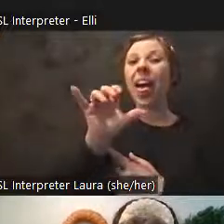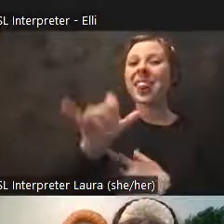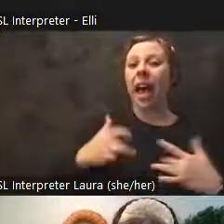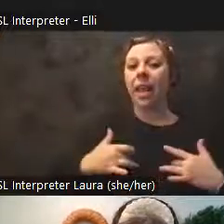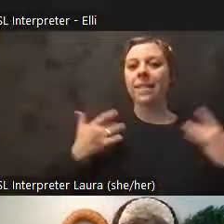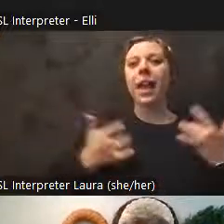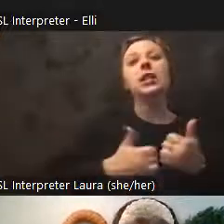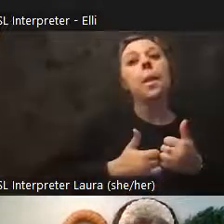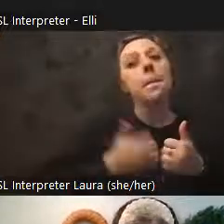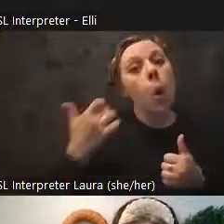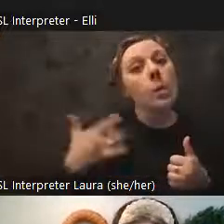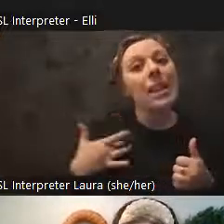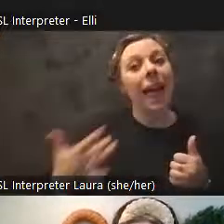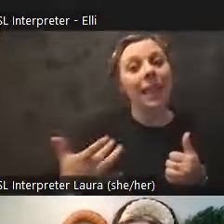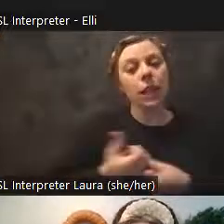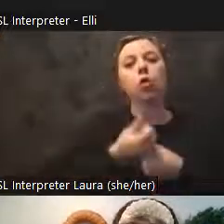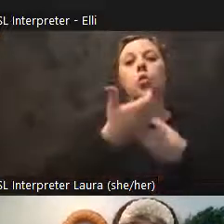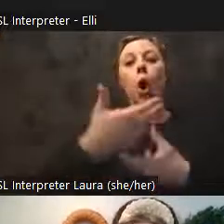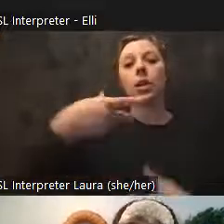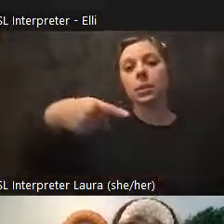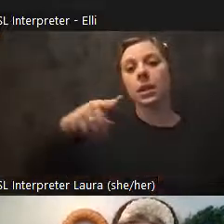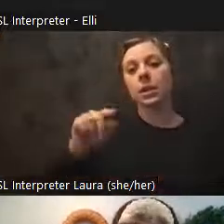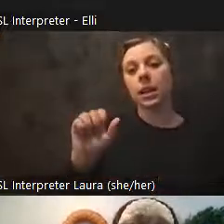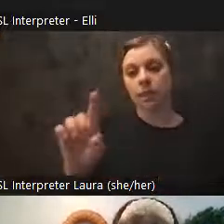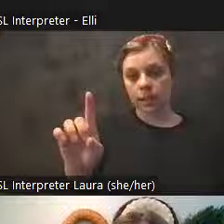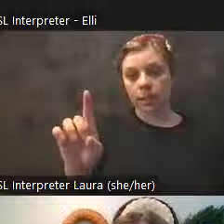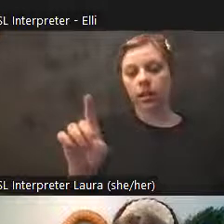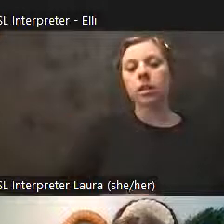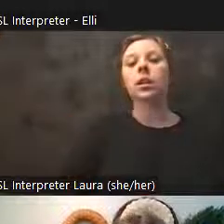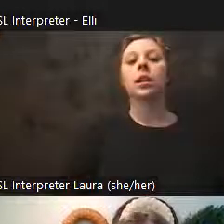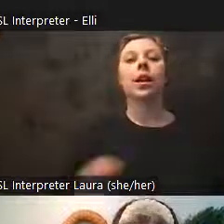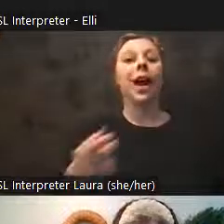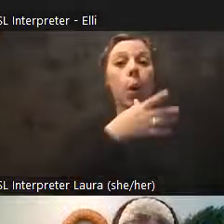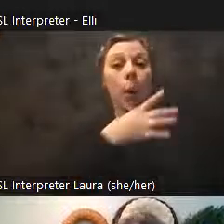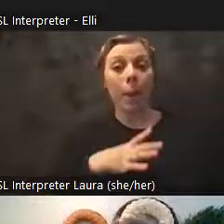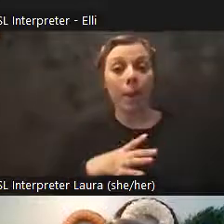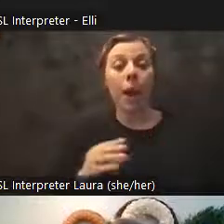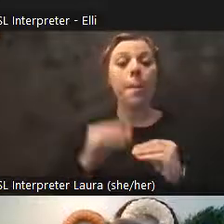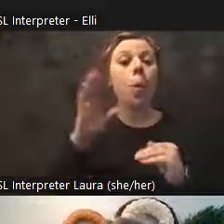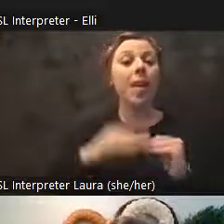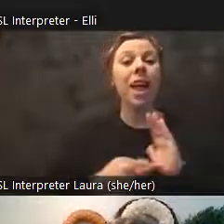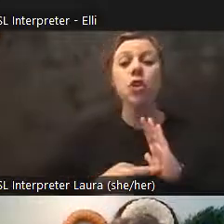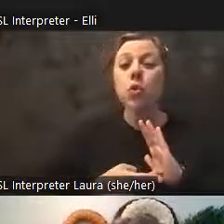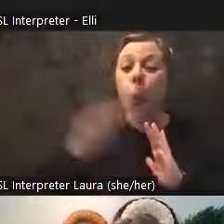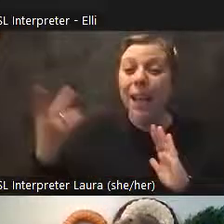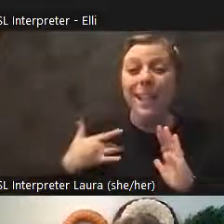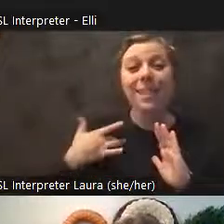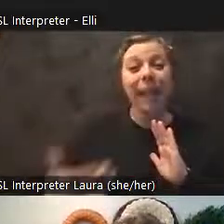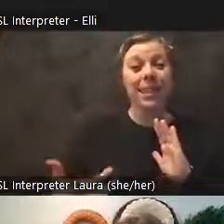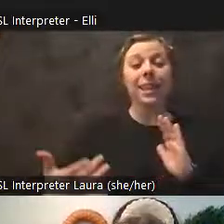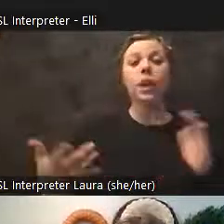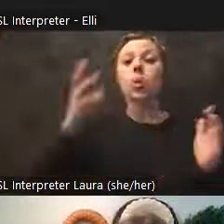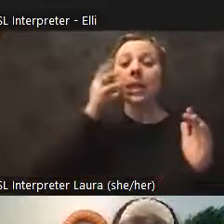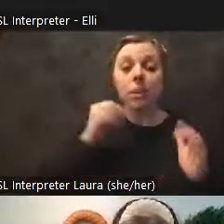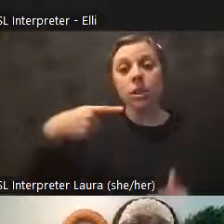cause PTSD, and women are more than twice as likely to experience PTSD than men.